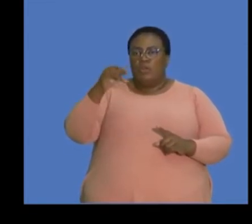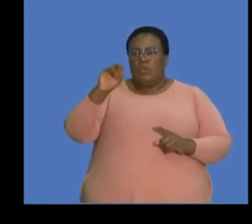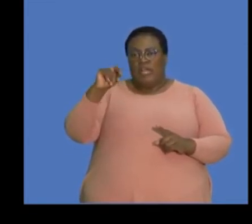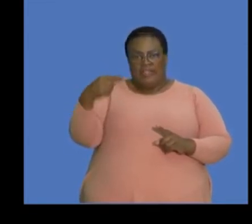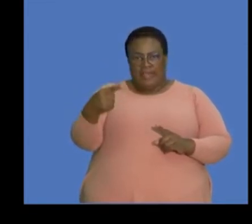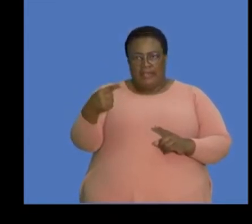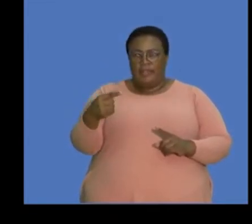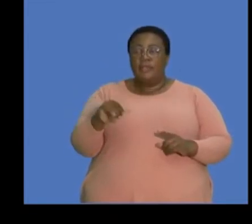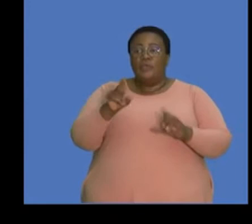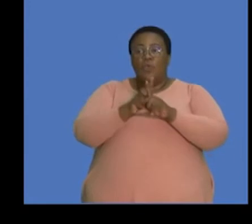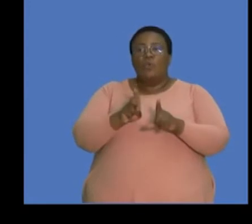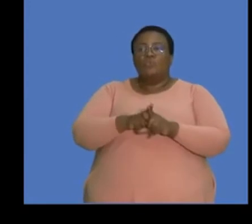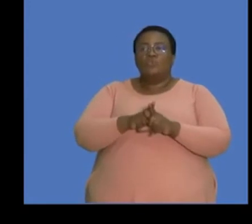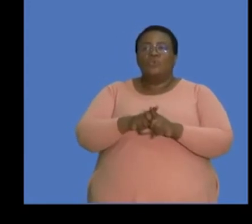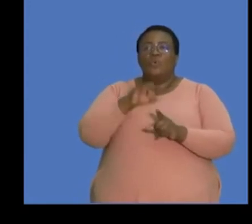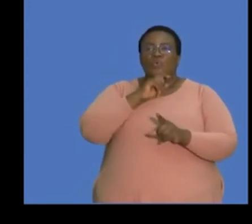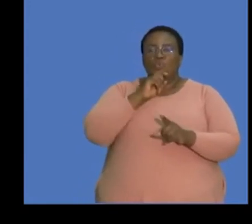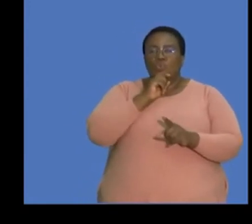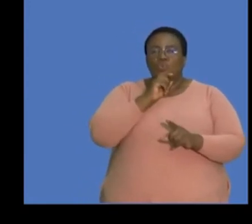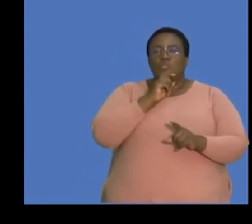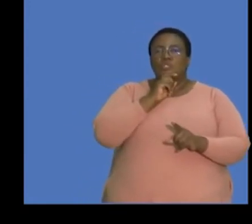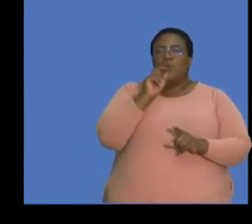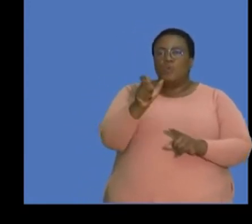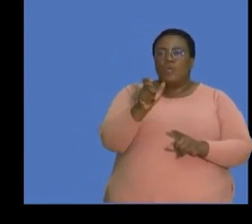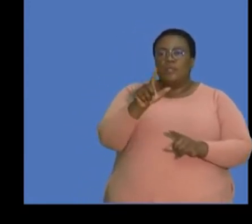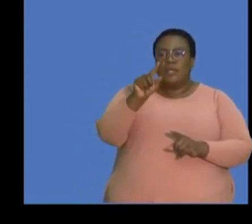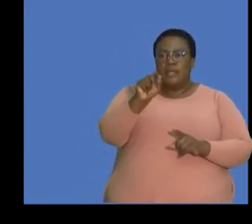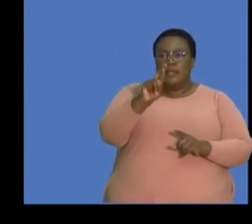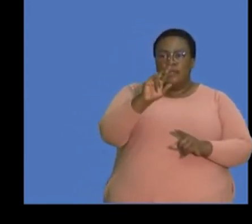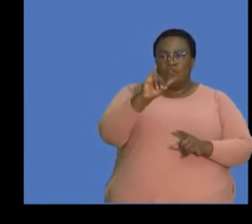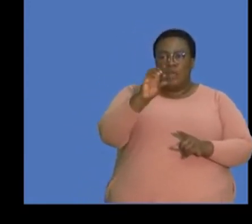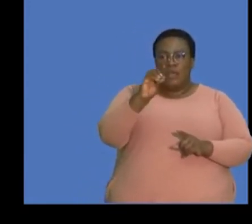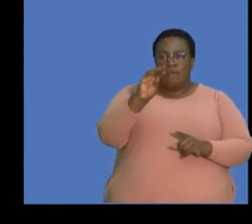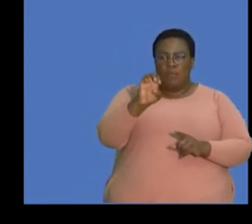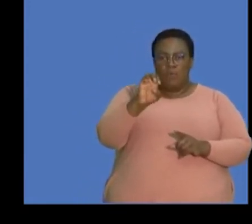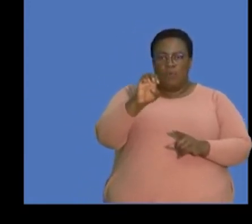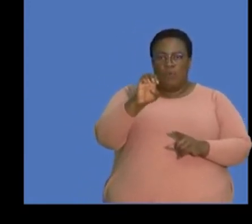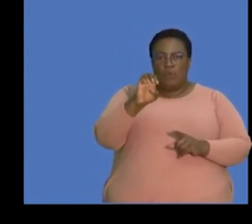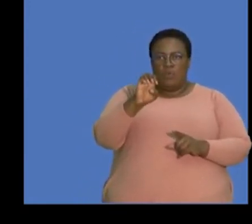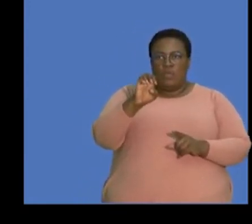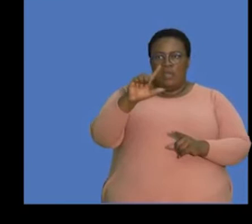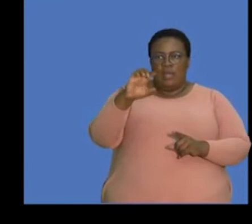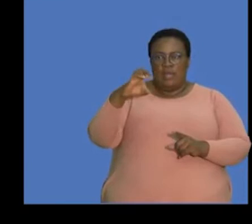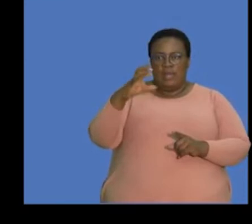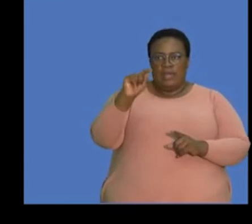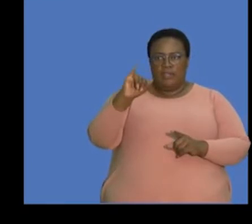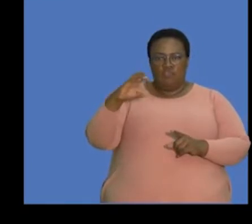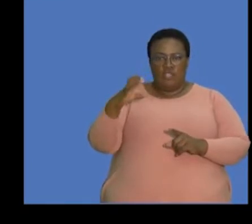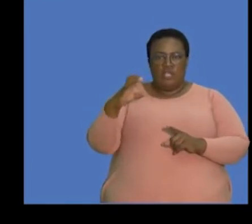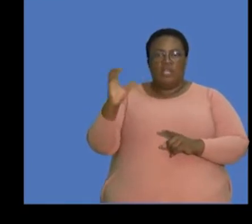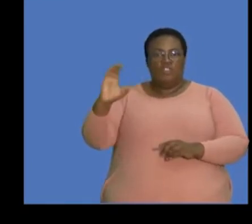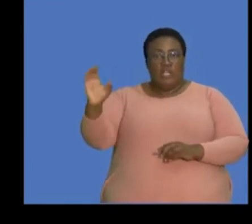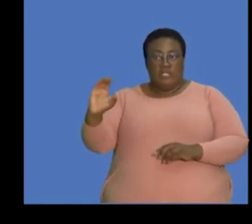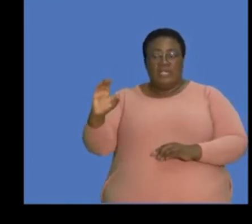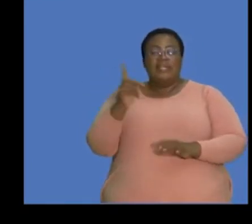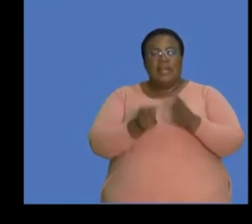So we've also referred to this term triboelectric charging. This is actually what happens when charge